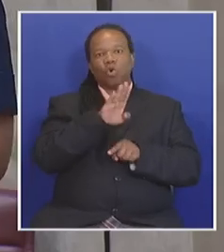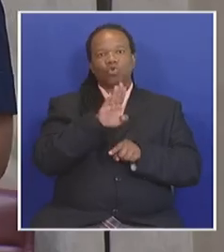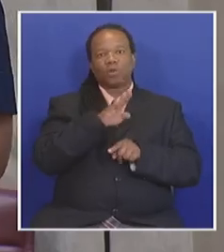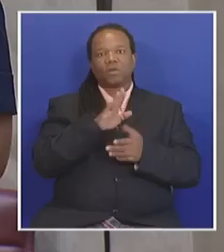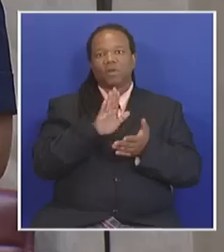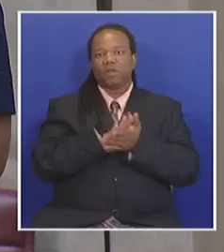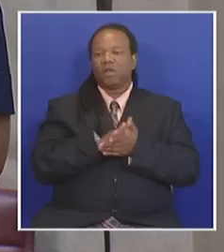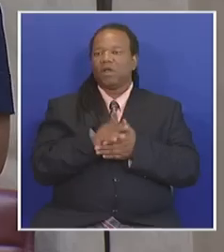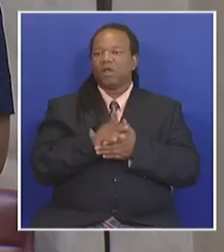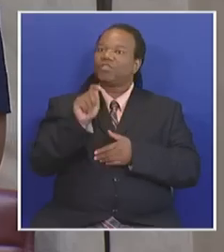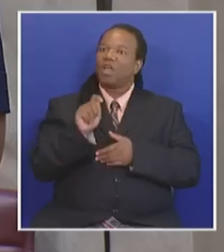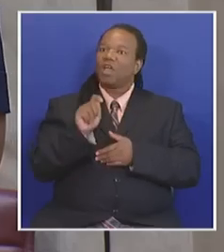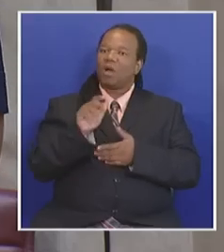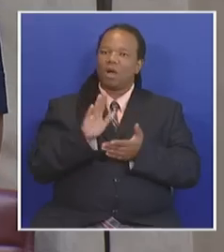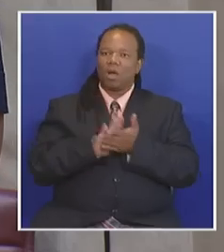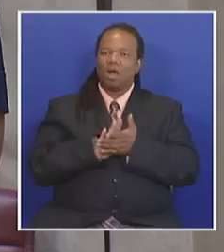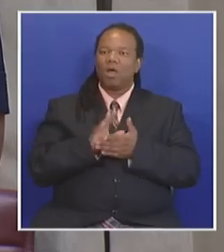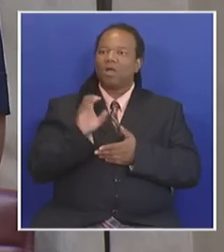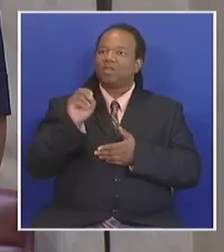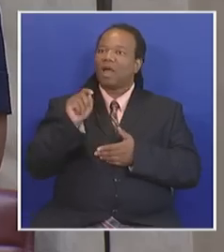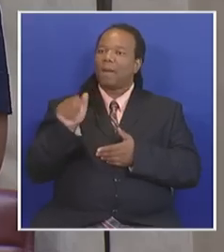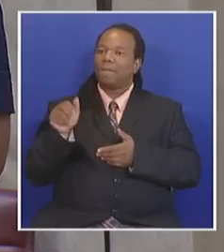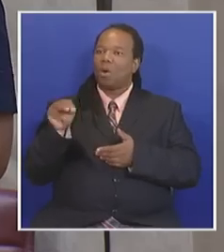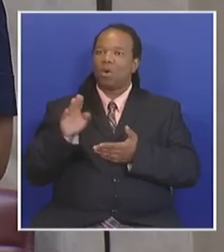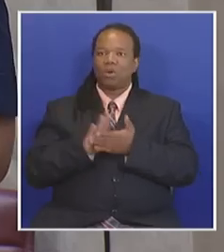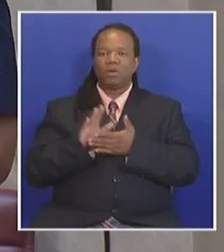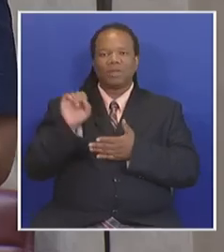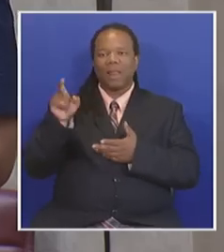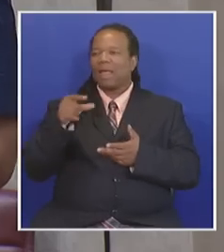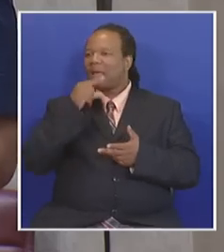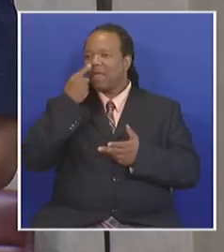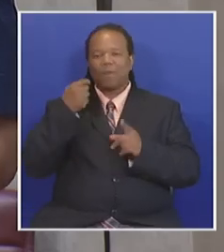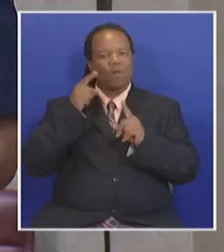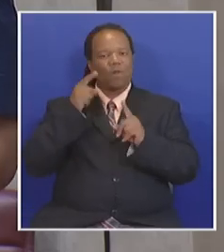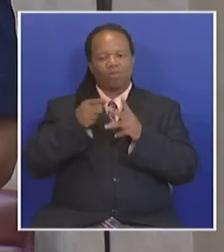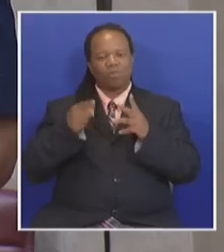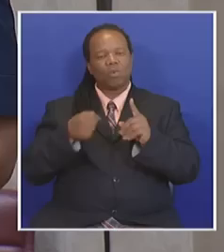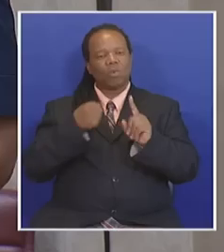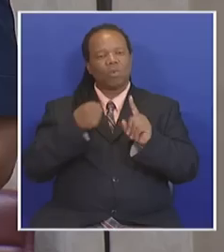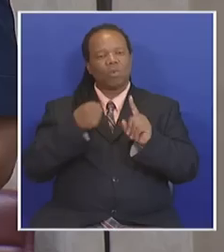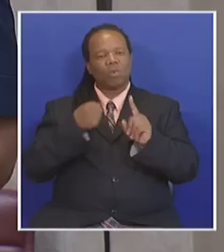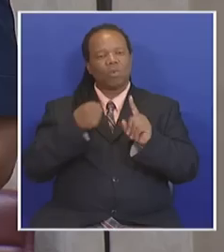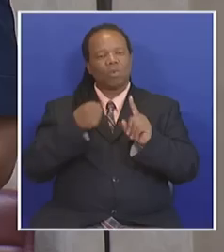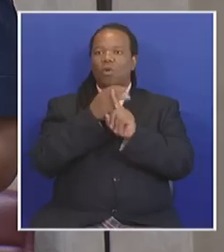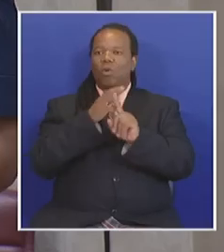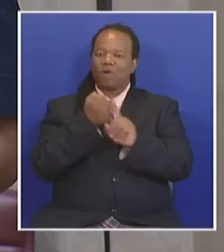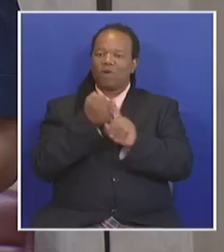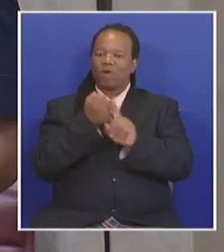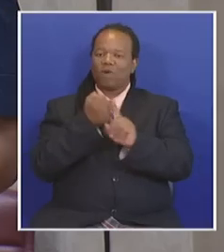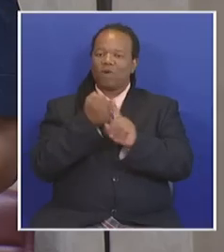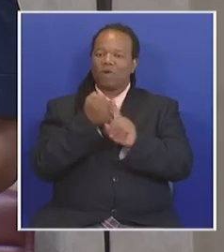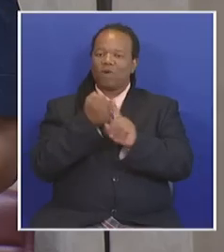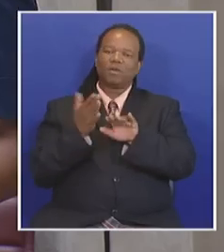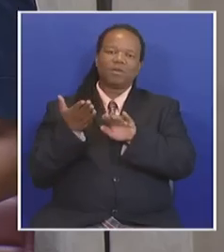Trevor Haldenstein, Oliver Tambo, Ernest Ilinga, Franz Barth fought against such racial prejudices to the end of their